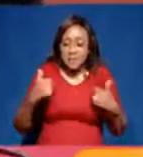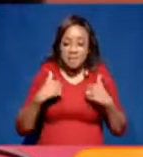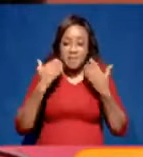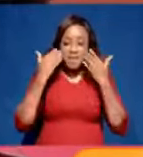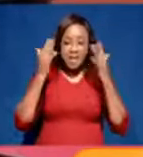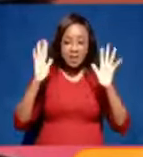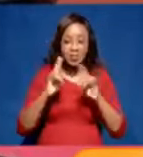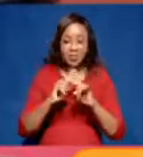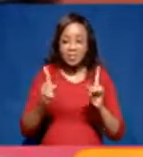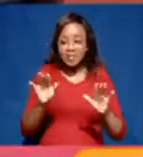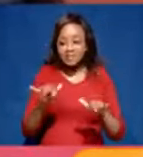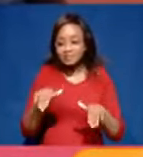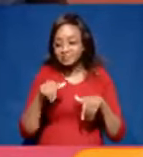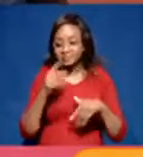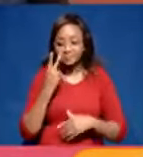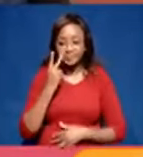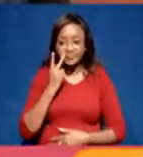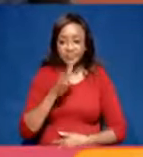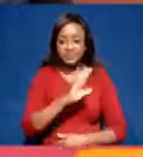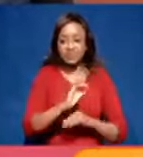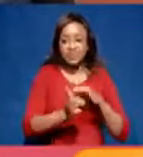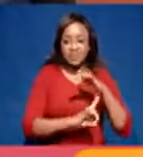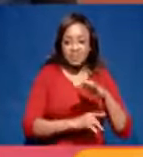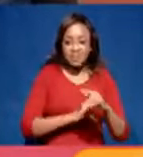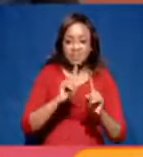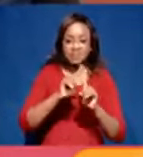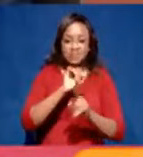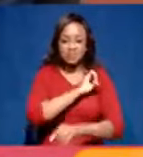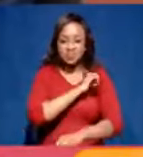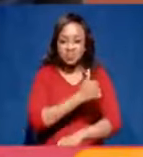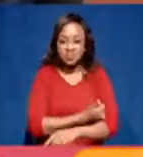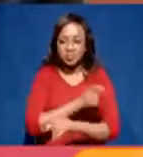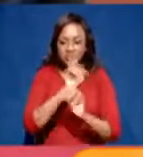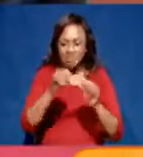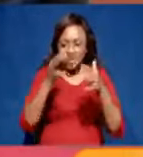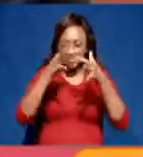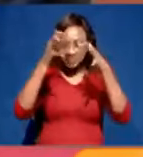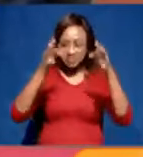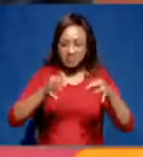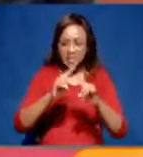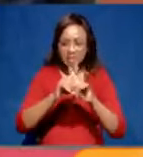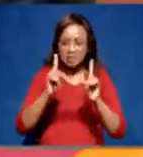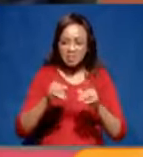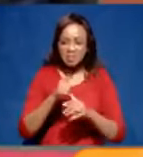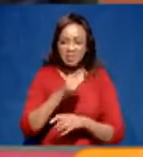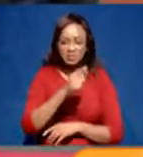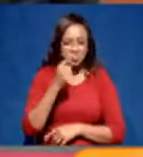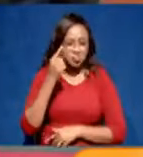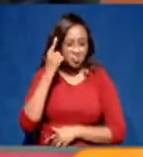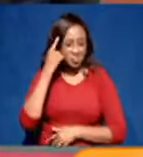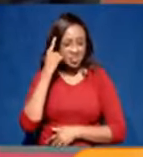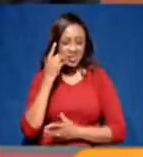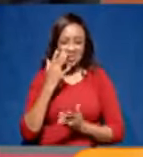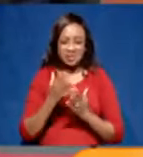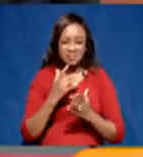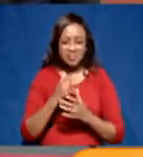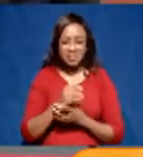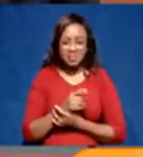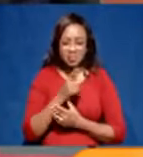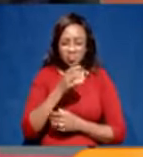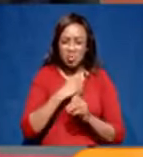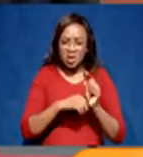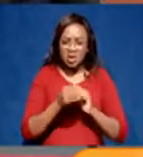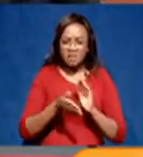to the ministry and the authority to decide. But don't you risk moving so